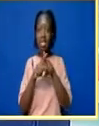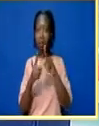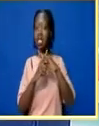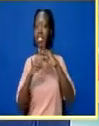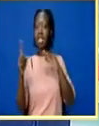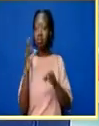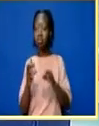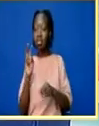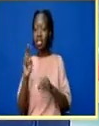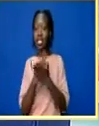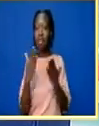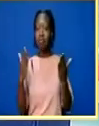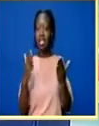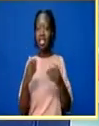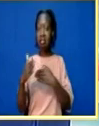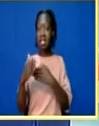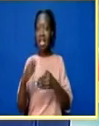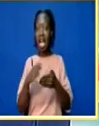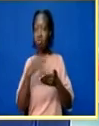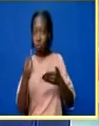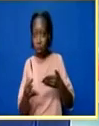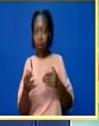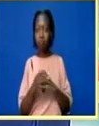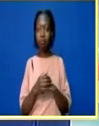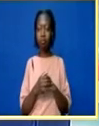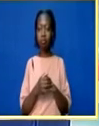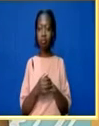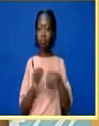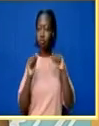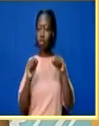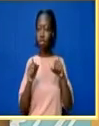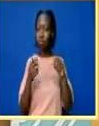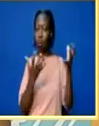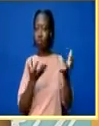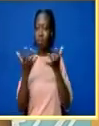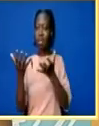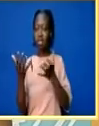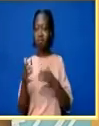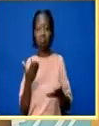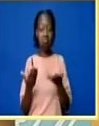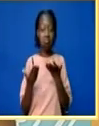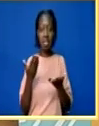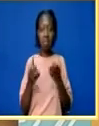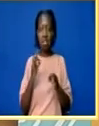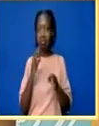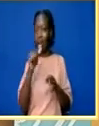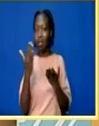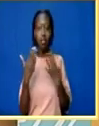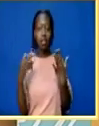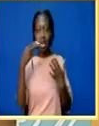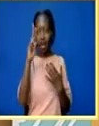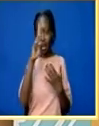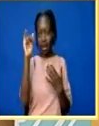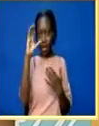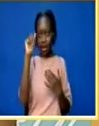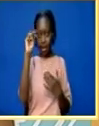can. Okay. Yes. Can it carry you? Well, unless it's a hurricane. So, no. So it's, it can't carry it can